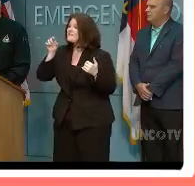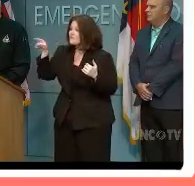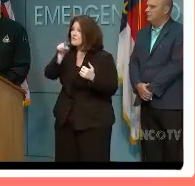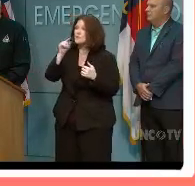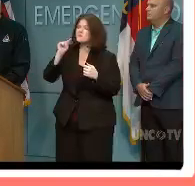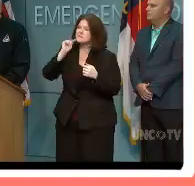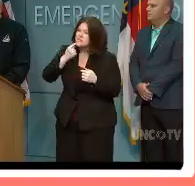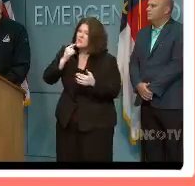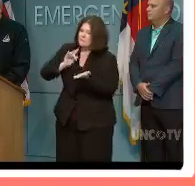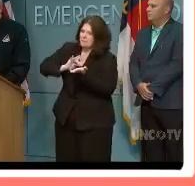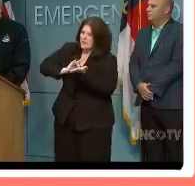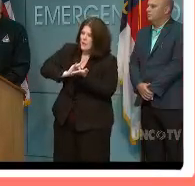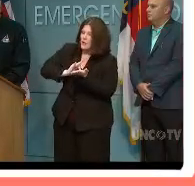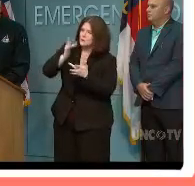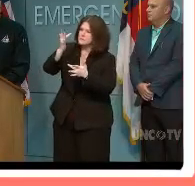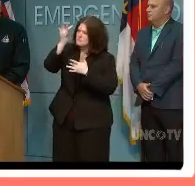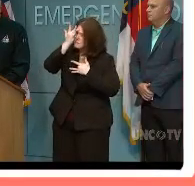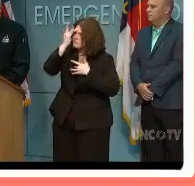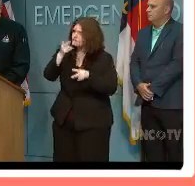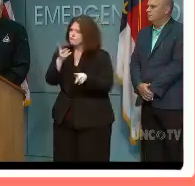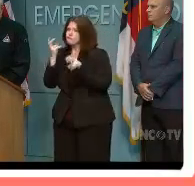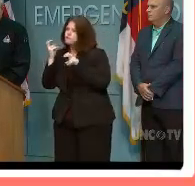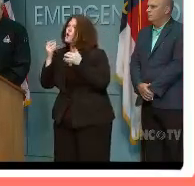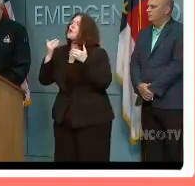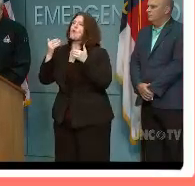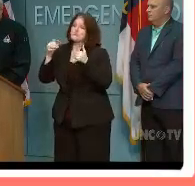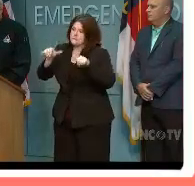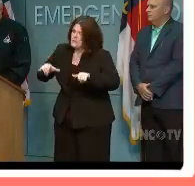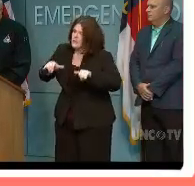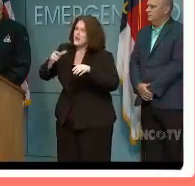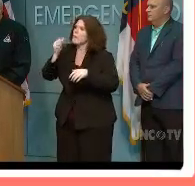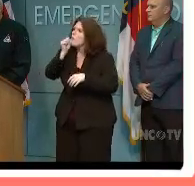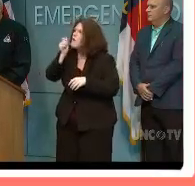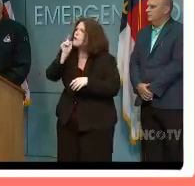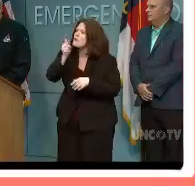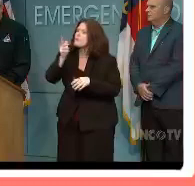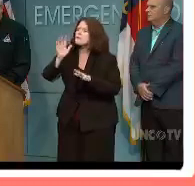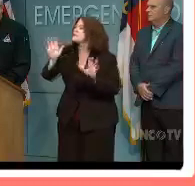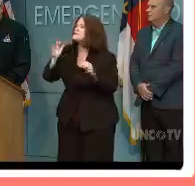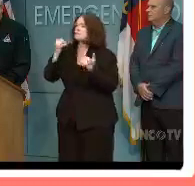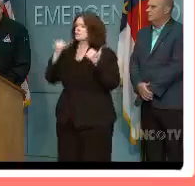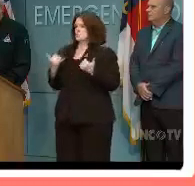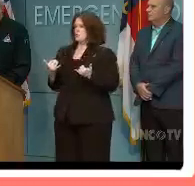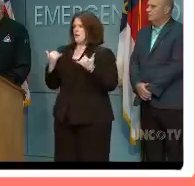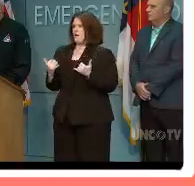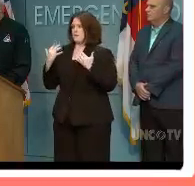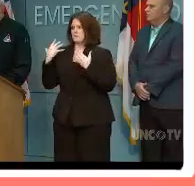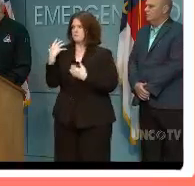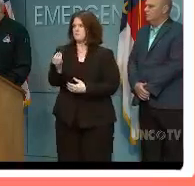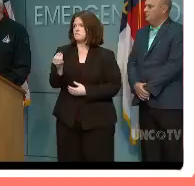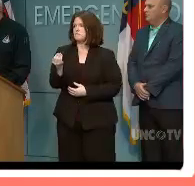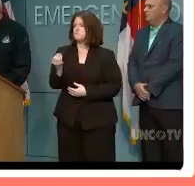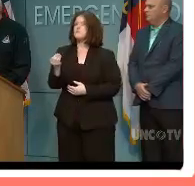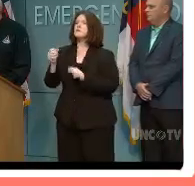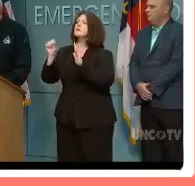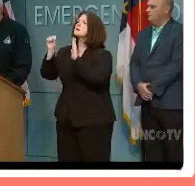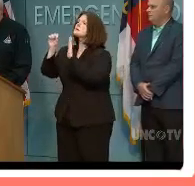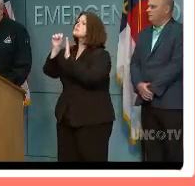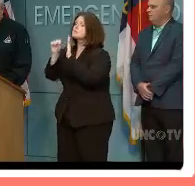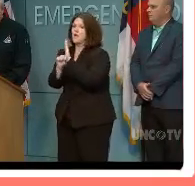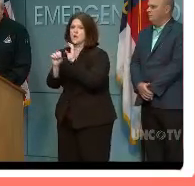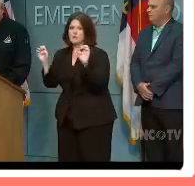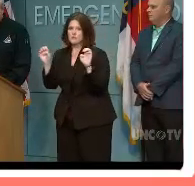support needs. Do it today. I would also tell you that the State Emergency Operations Center